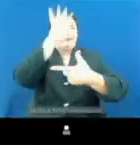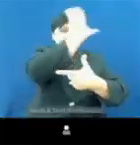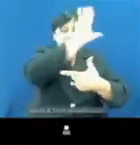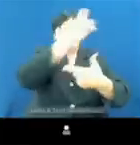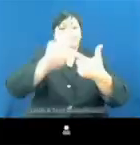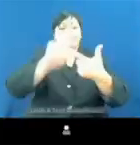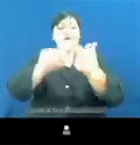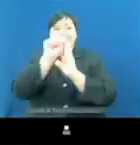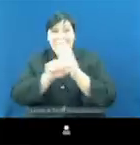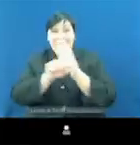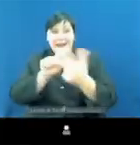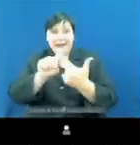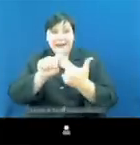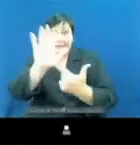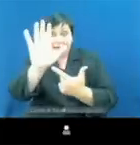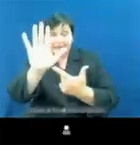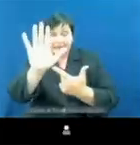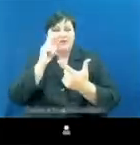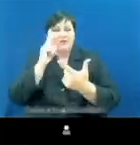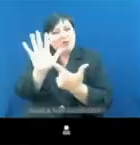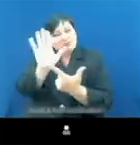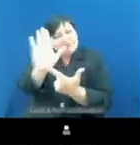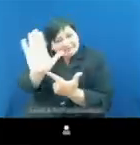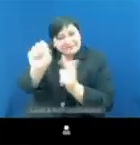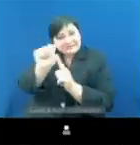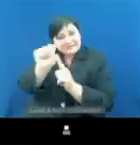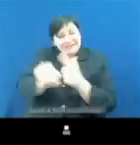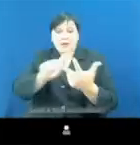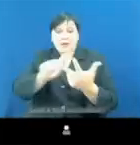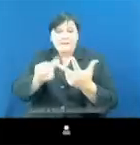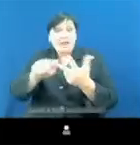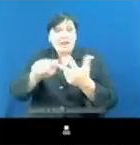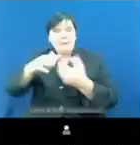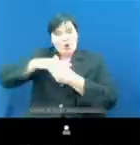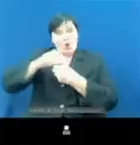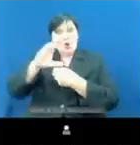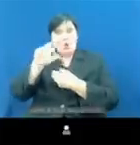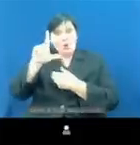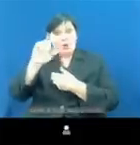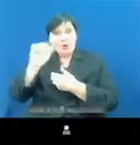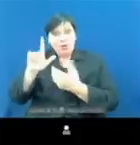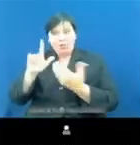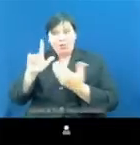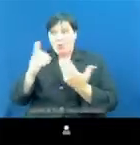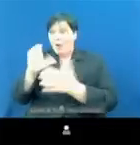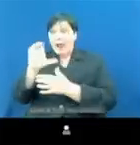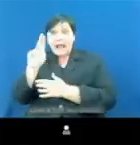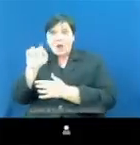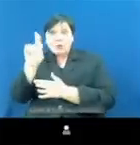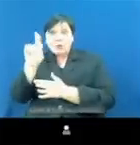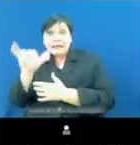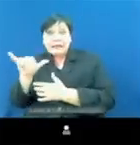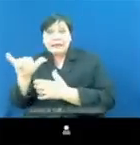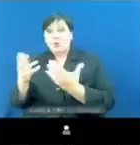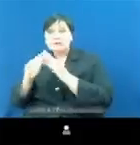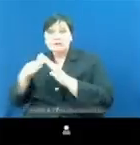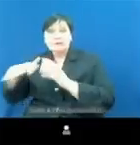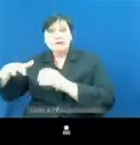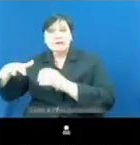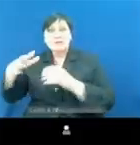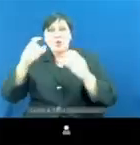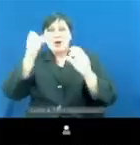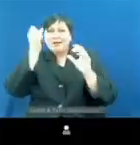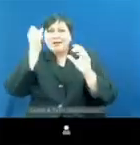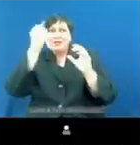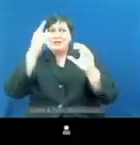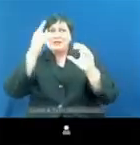local. You might have local courts that you're in or county courts that you're in. So you need to have a general understanding of how the legal